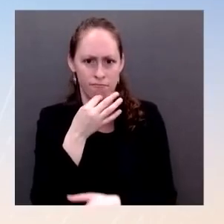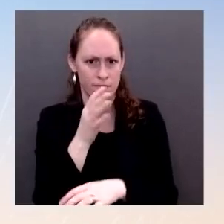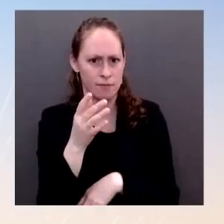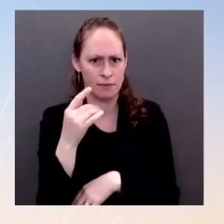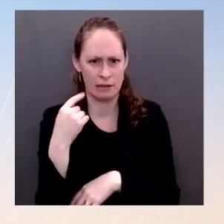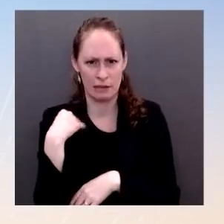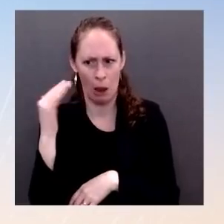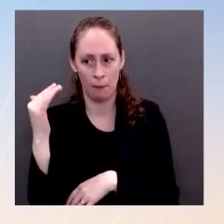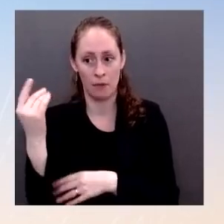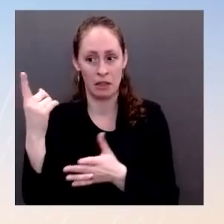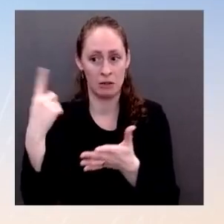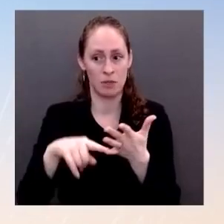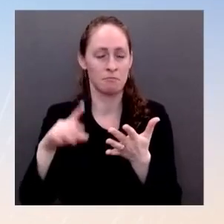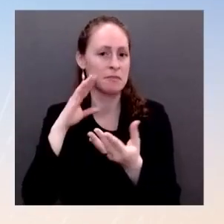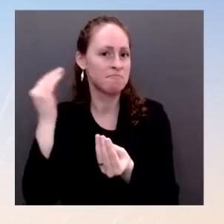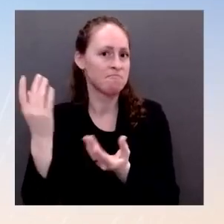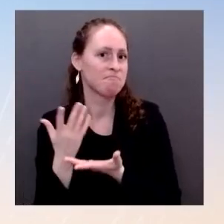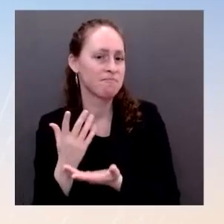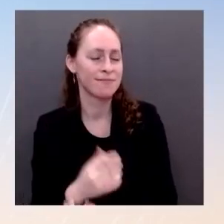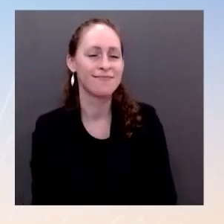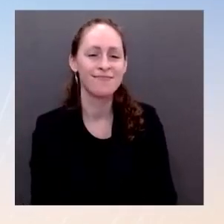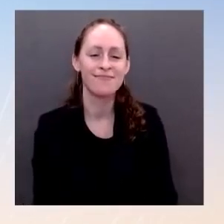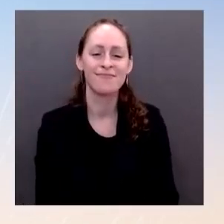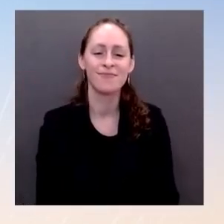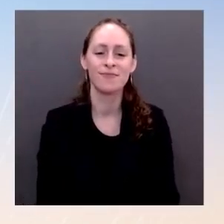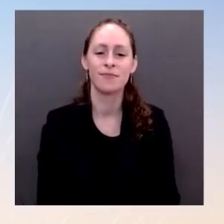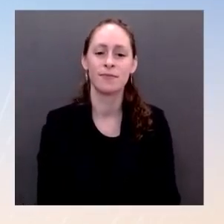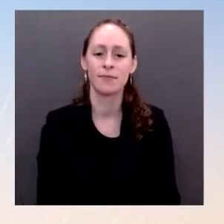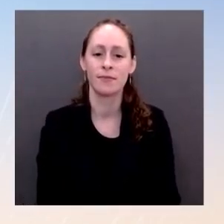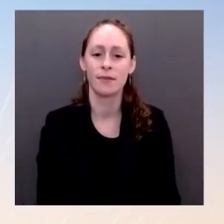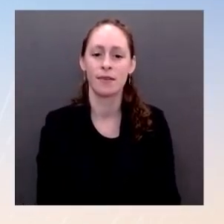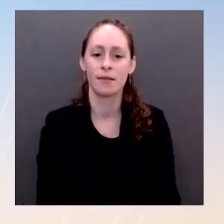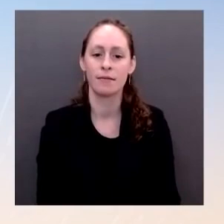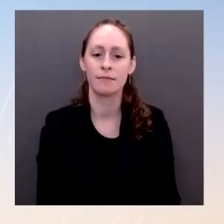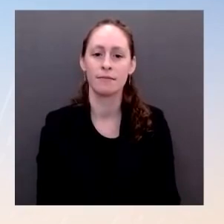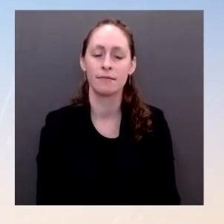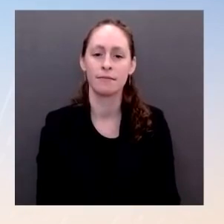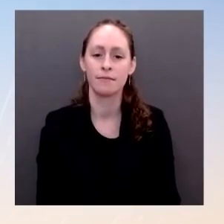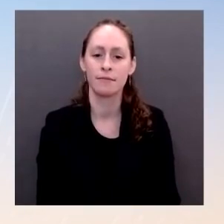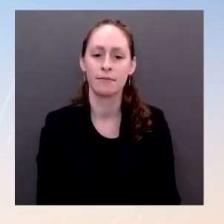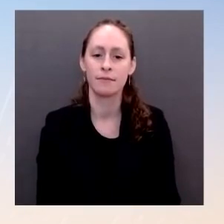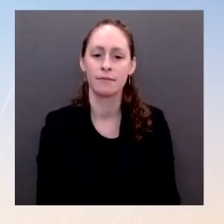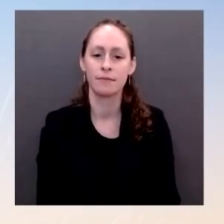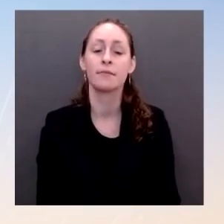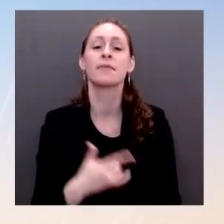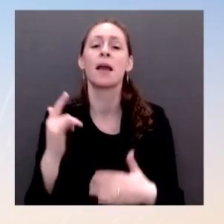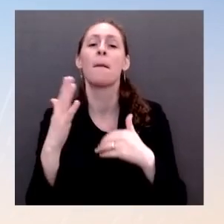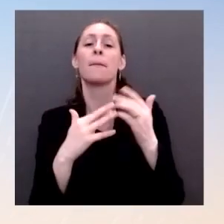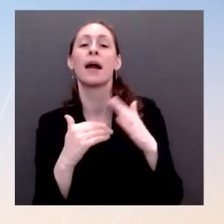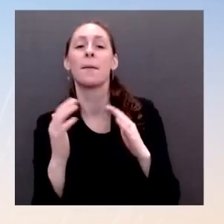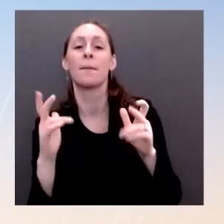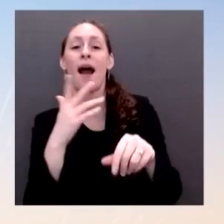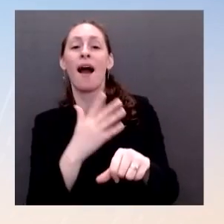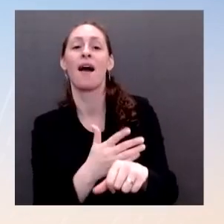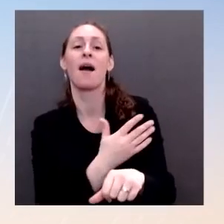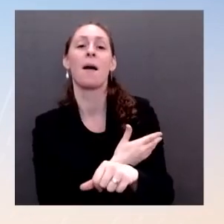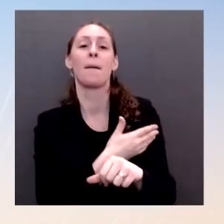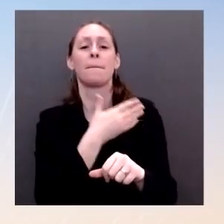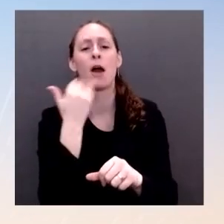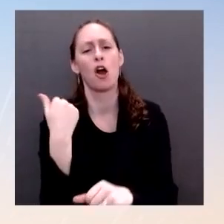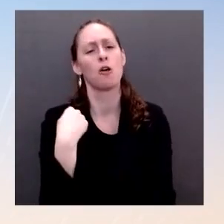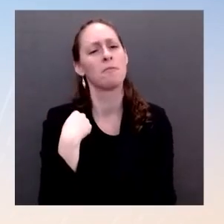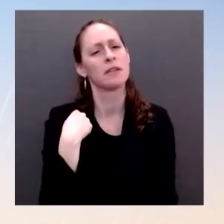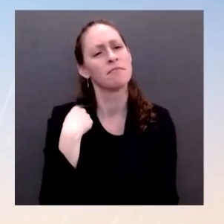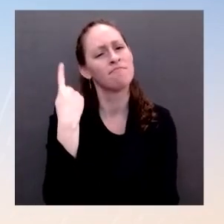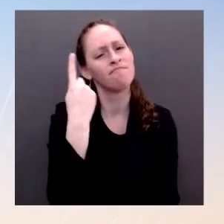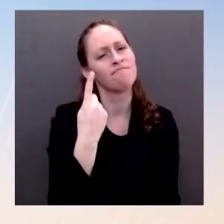Better, first, does the White House need this bill to be passed by State of the Union? Is that the goal? Congress kind of needs